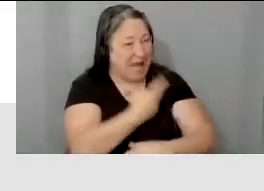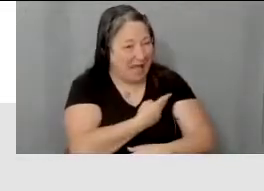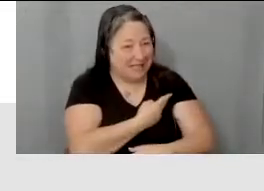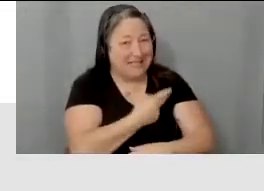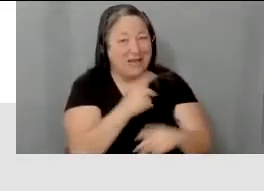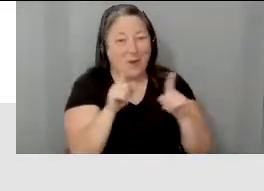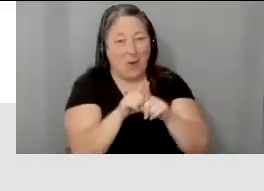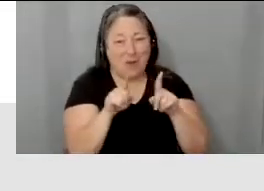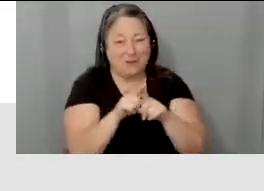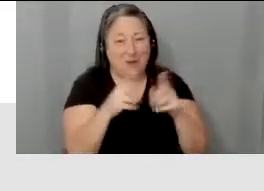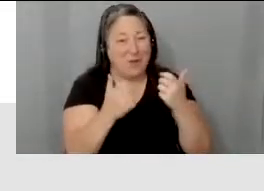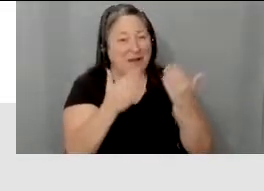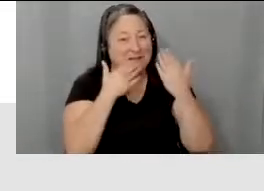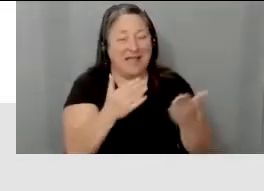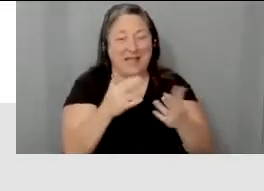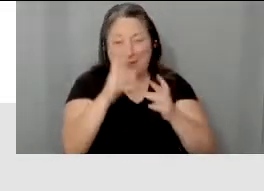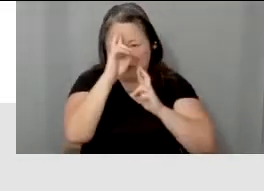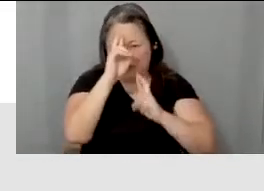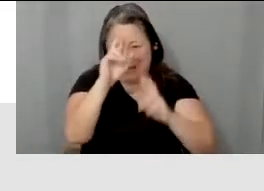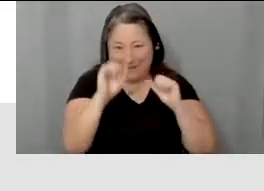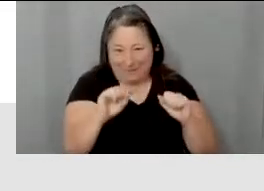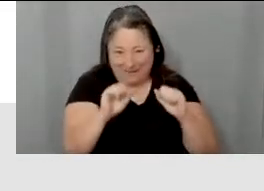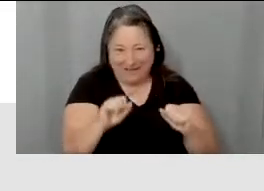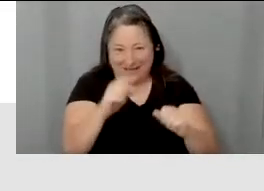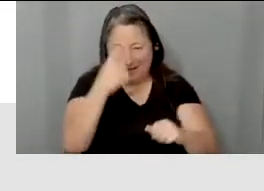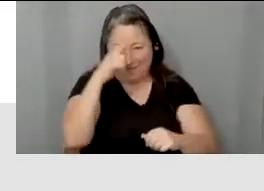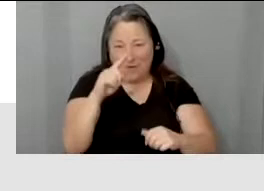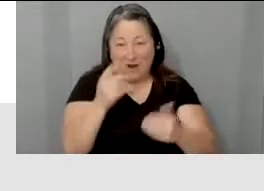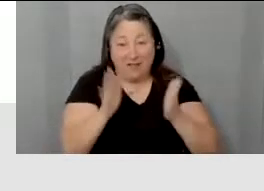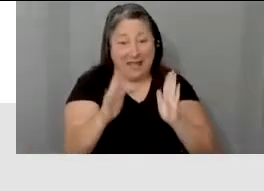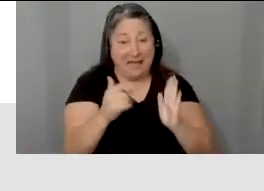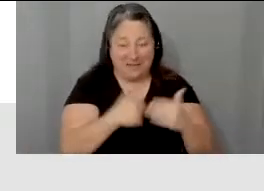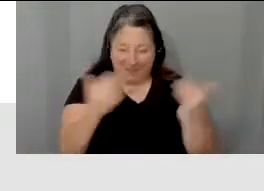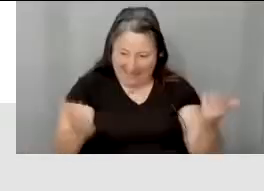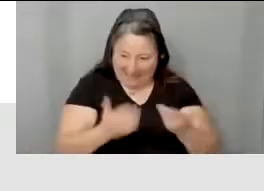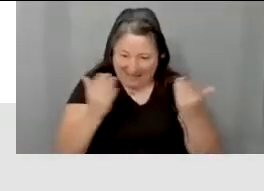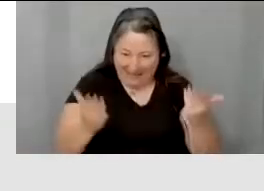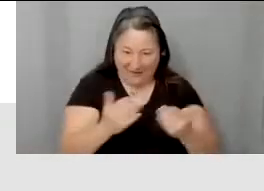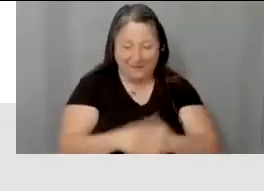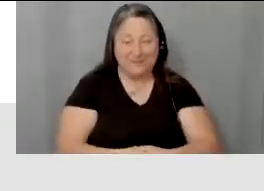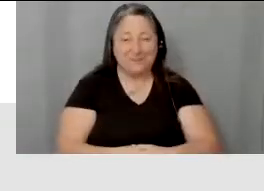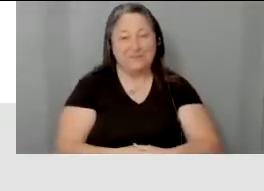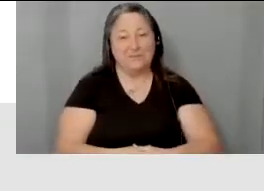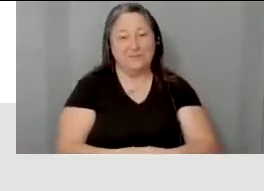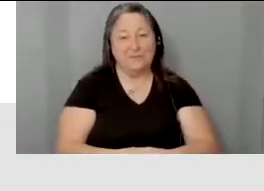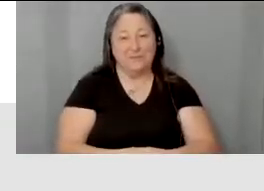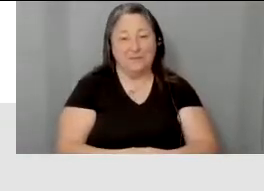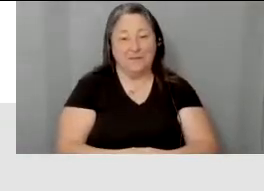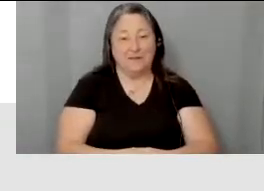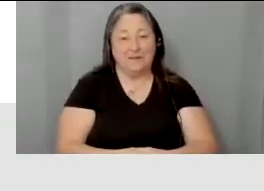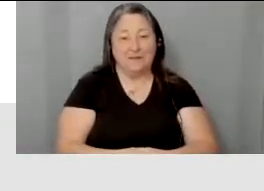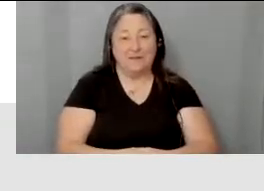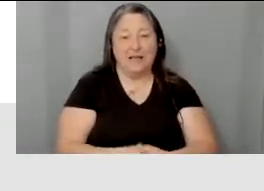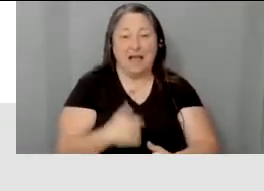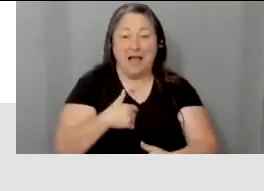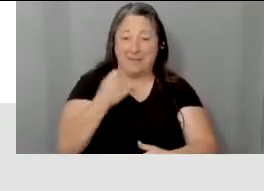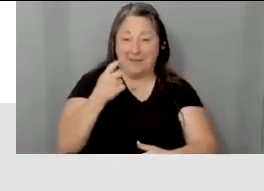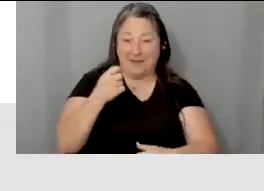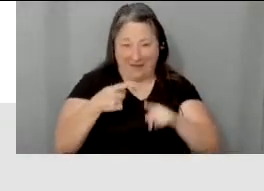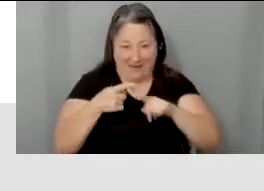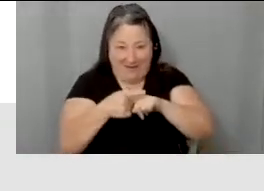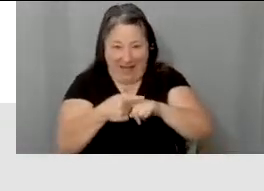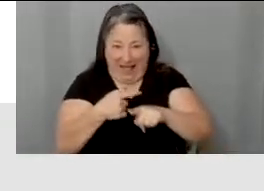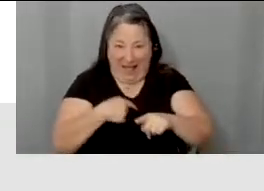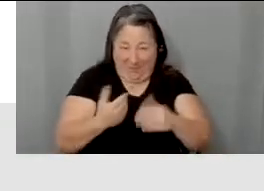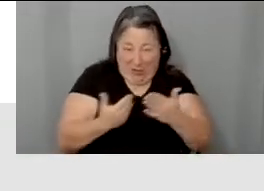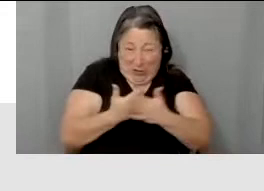also, I want to thank Respectability for allowing me to be here. I'm at a little bit of an intersection. I am the